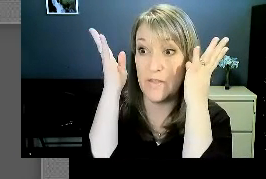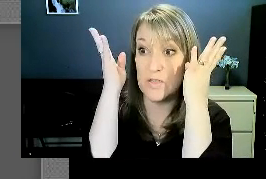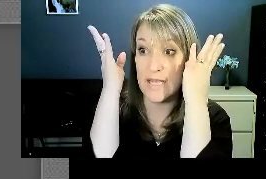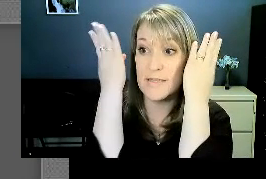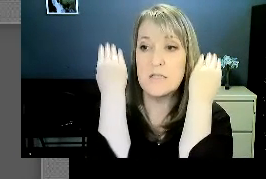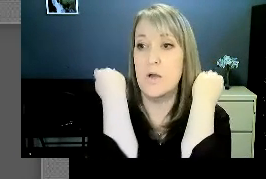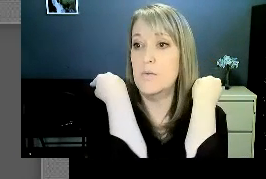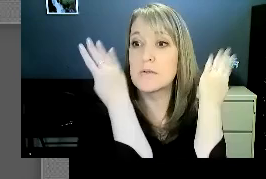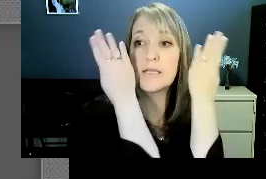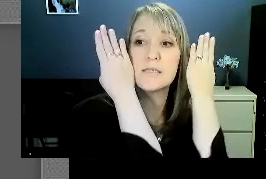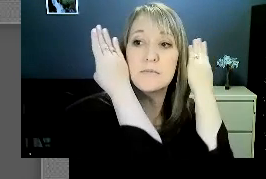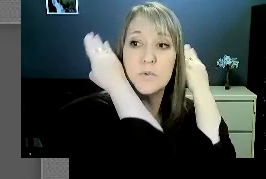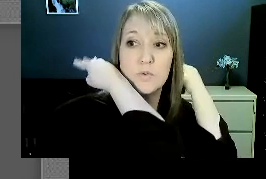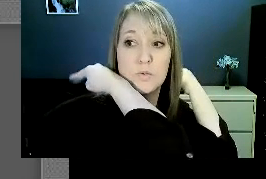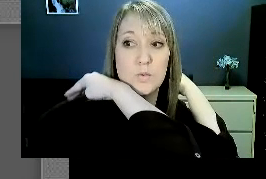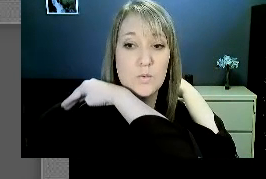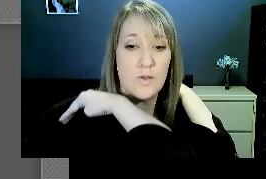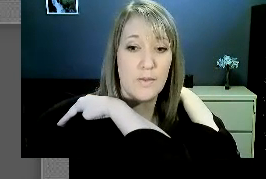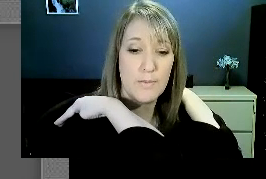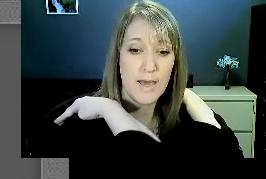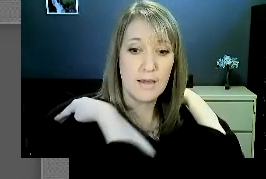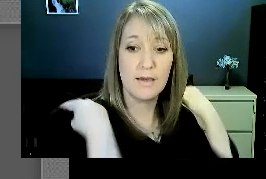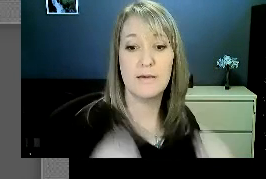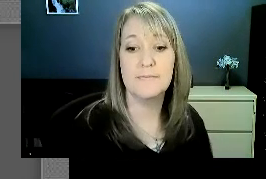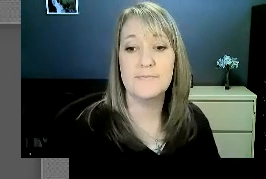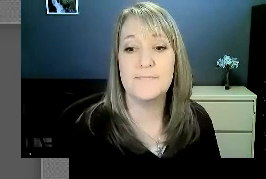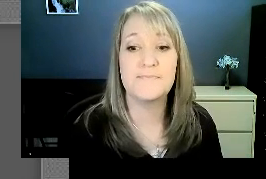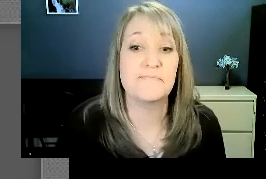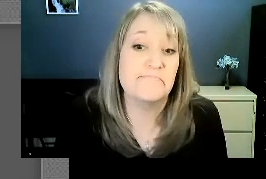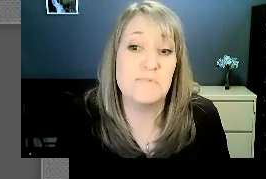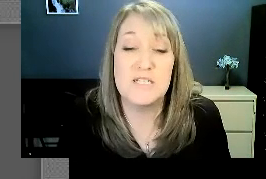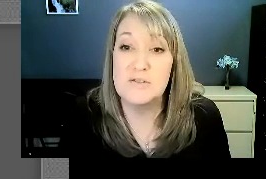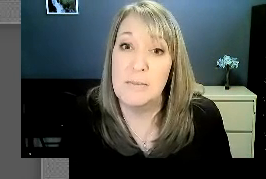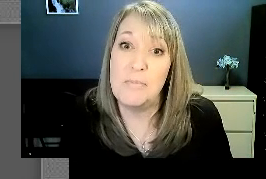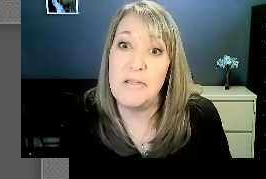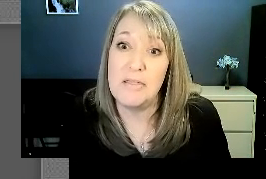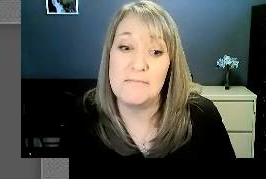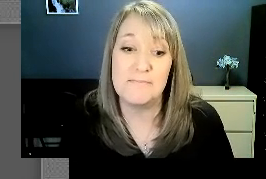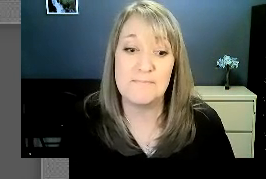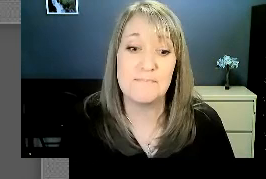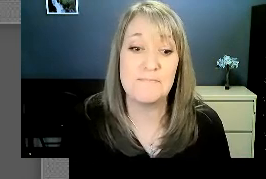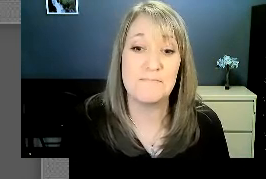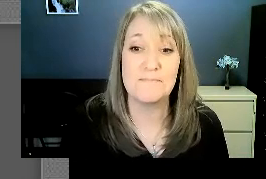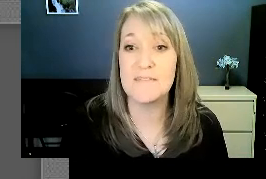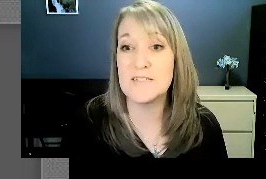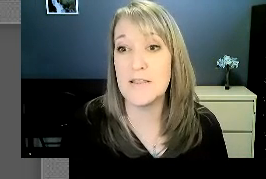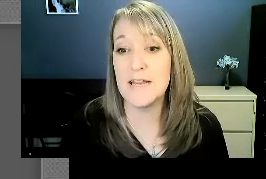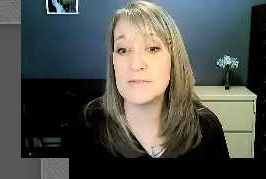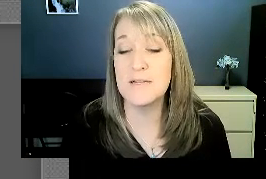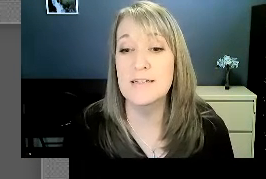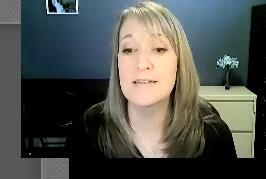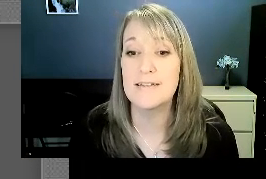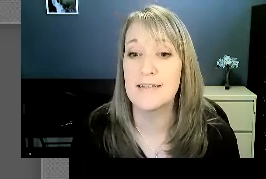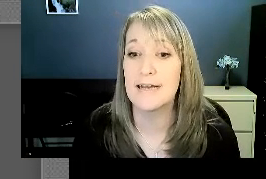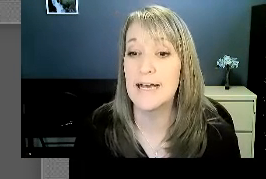Smooth feathers like this? No, they're like smooth all the way back. What did you come up with? Let's look at the